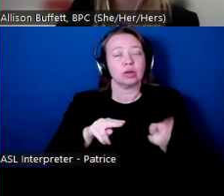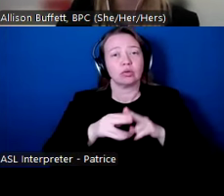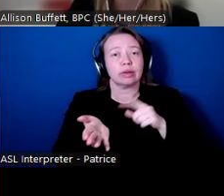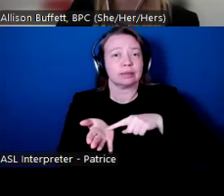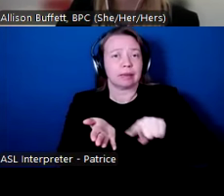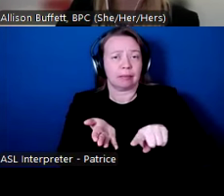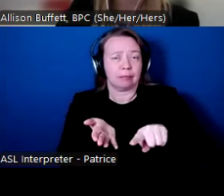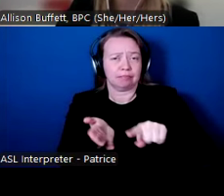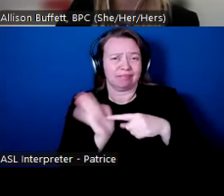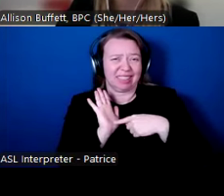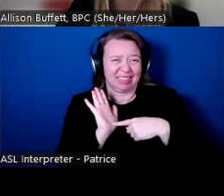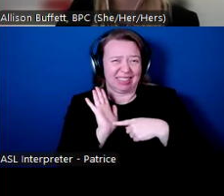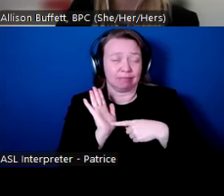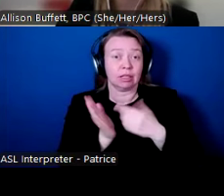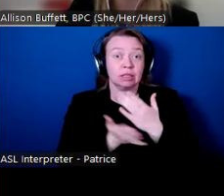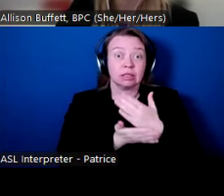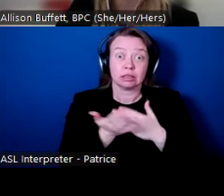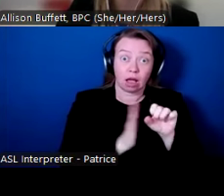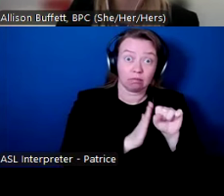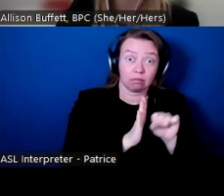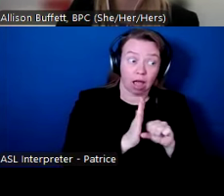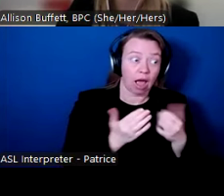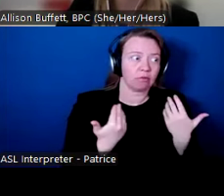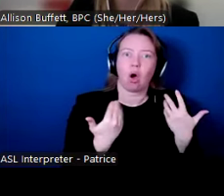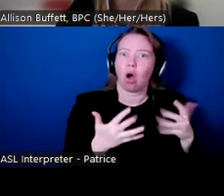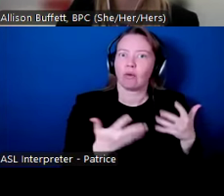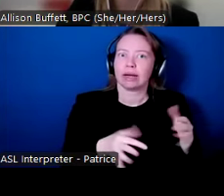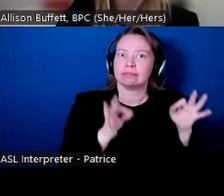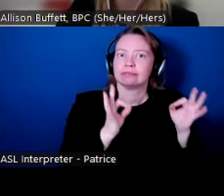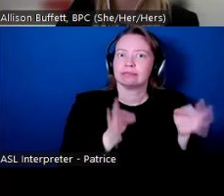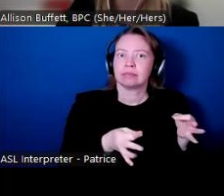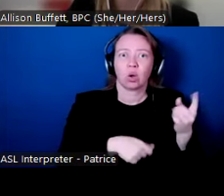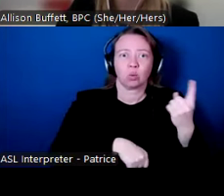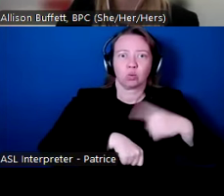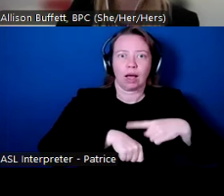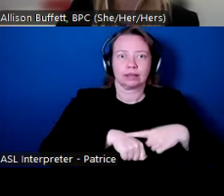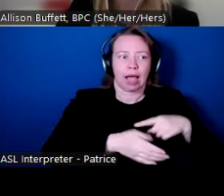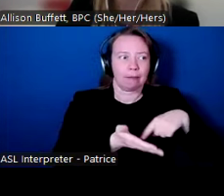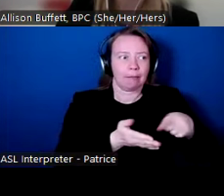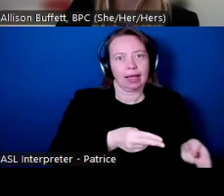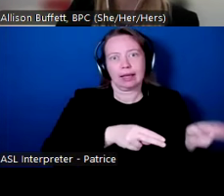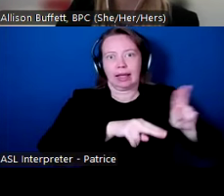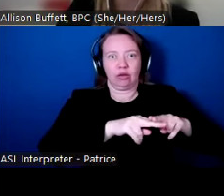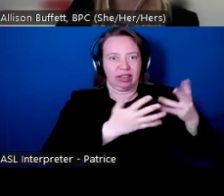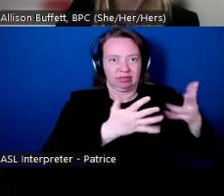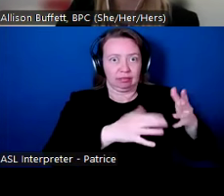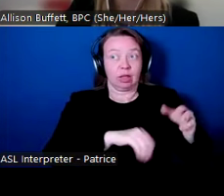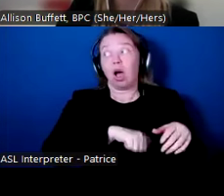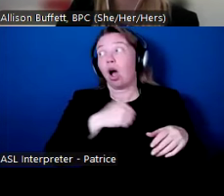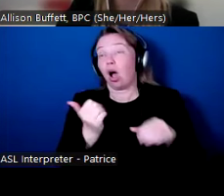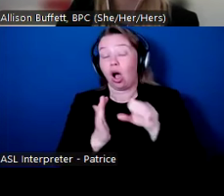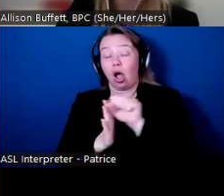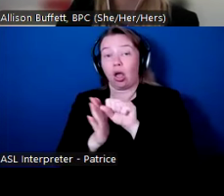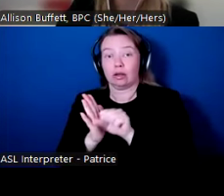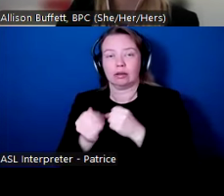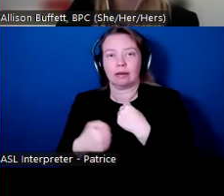For example, some states have implemented one-time wage increases. Other states developed